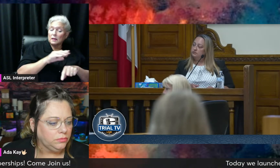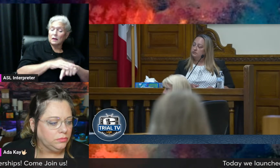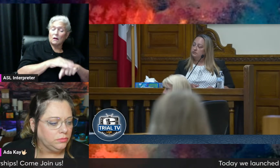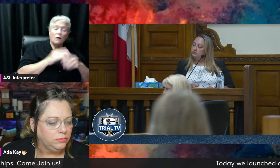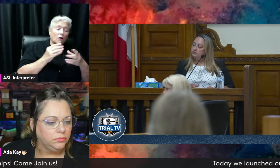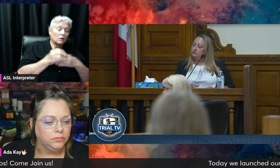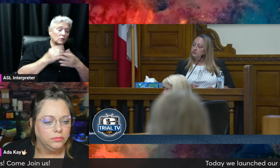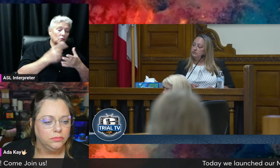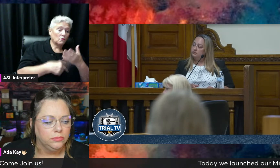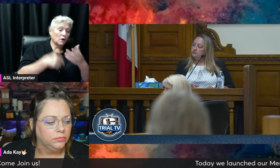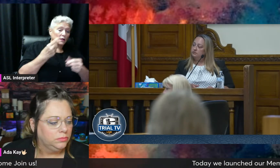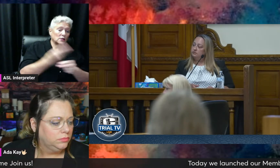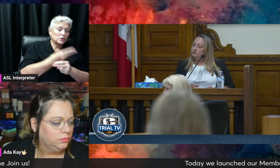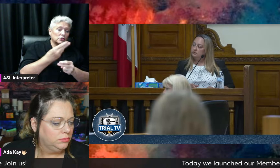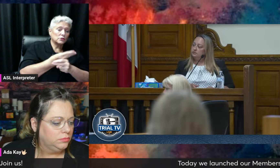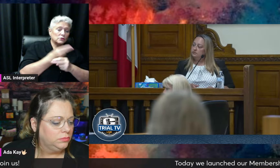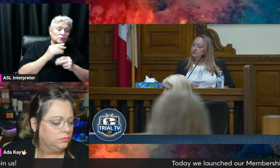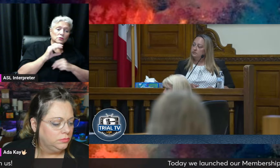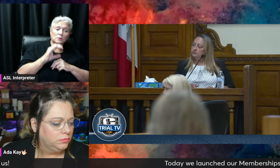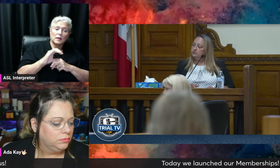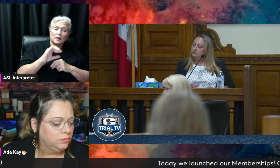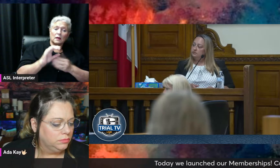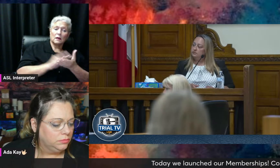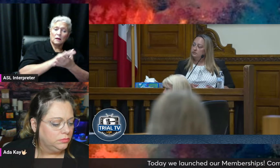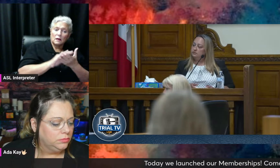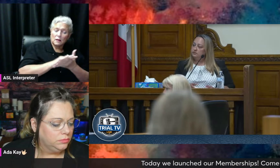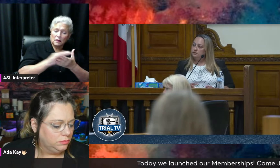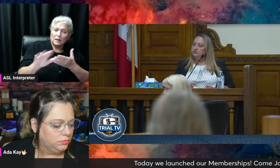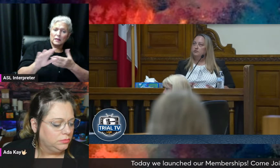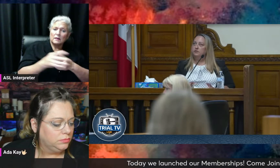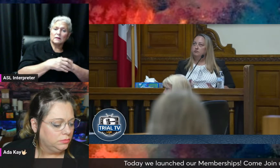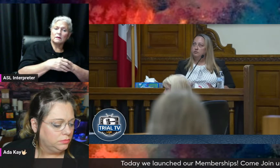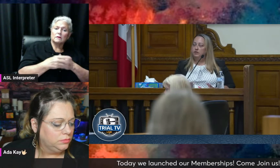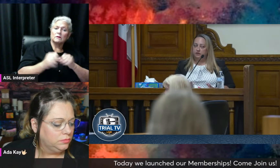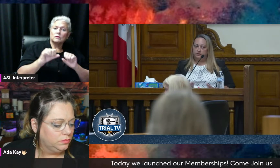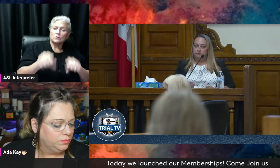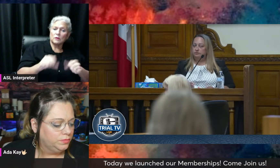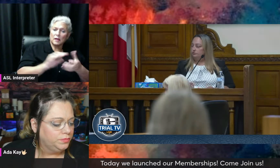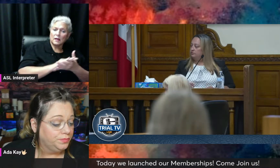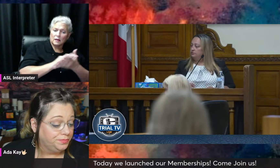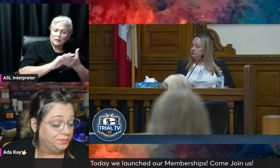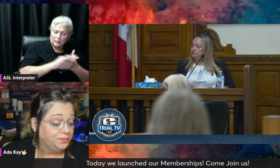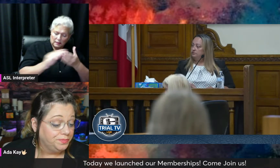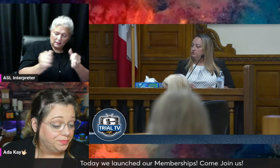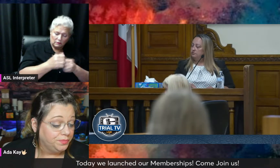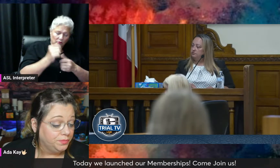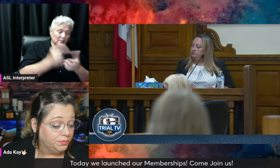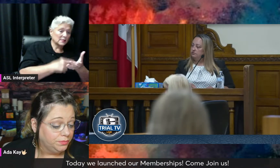can clean with some things and it doesn't really affect the DNA, isn't that right? Yes.